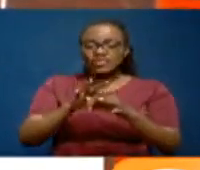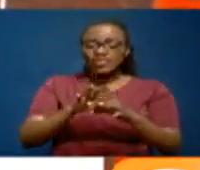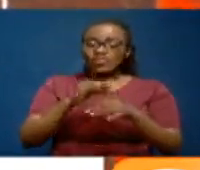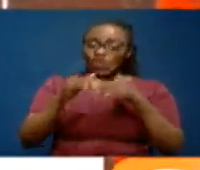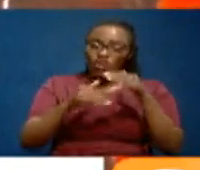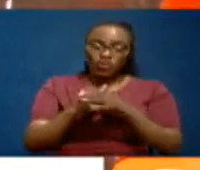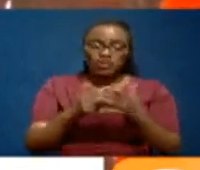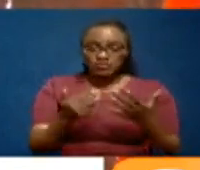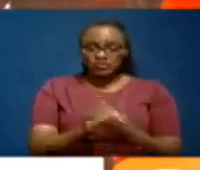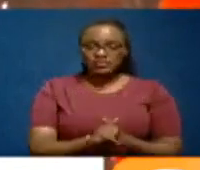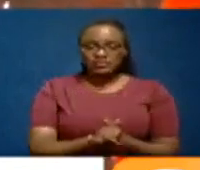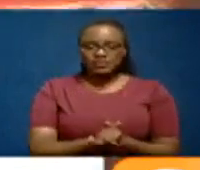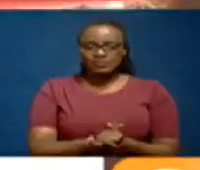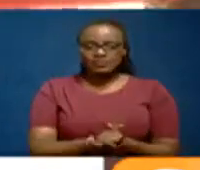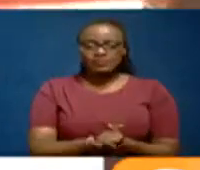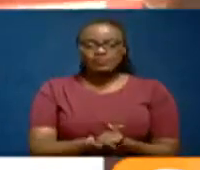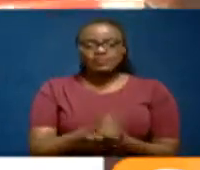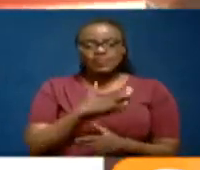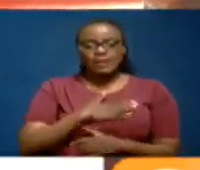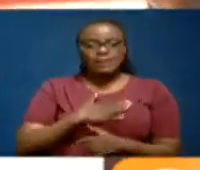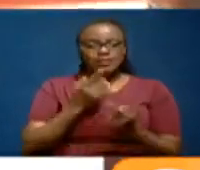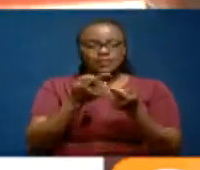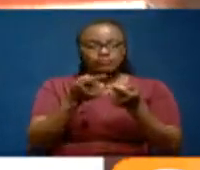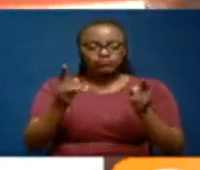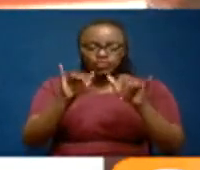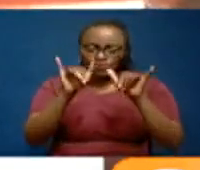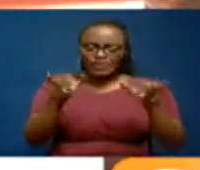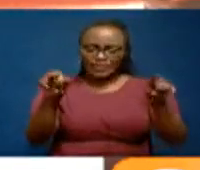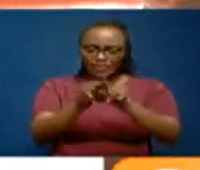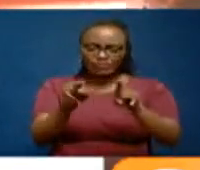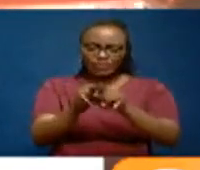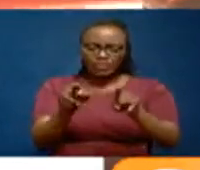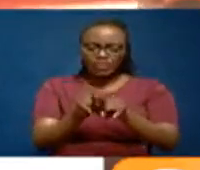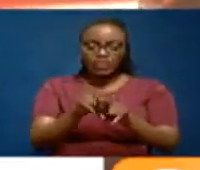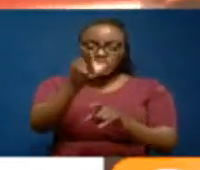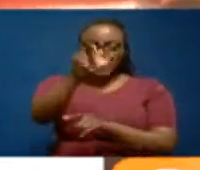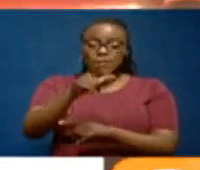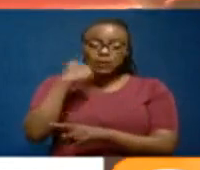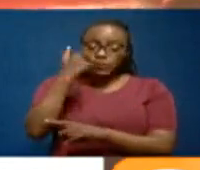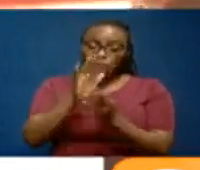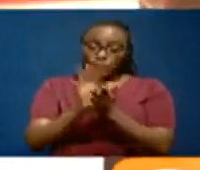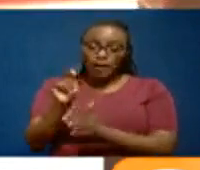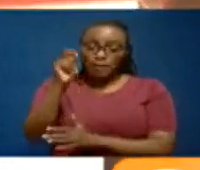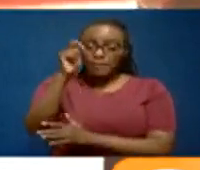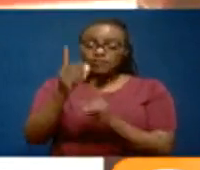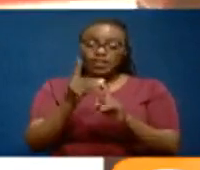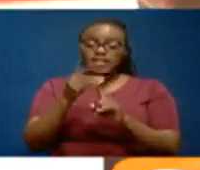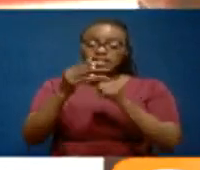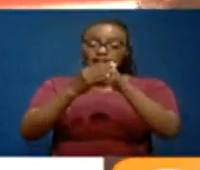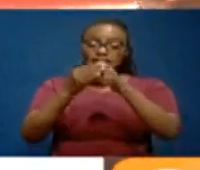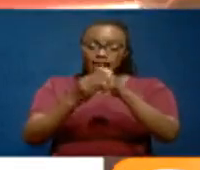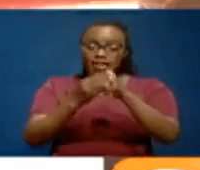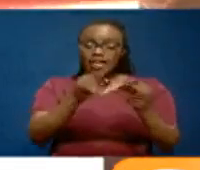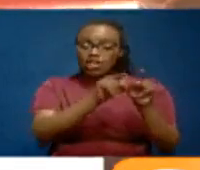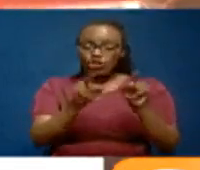ni kura yako. Tafadhalini mkae hapo hapo. Atakayekuwa rais tarehe 9